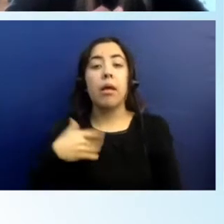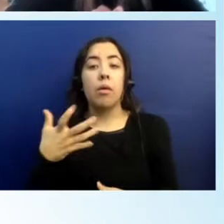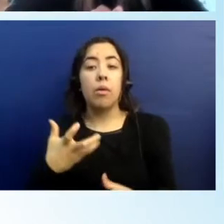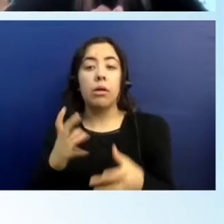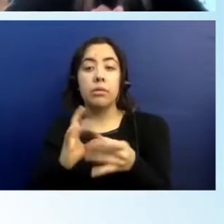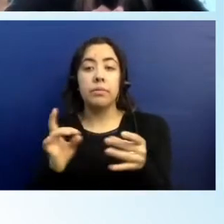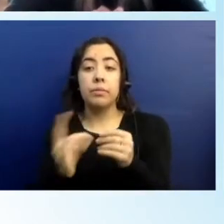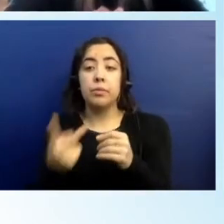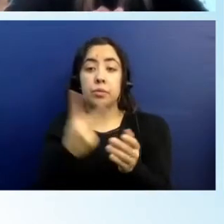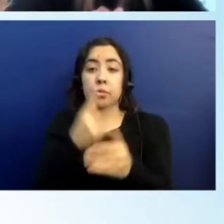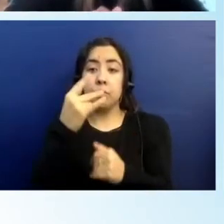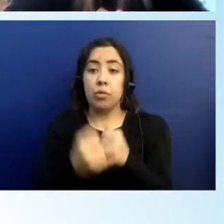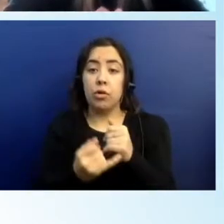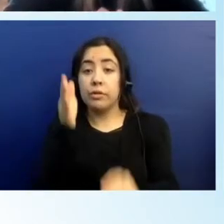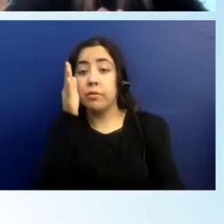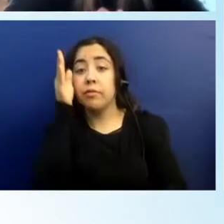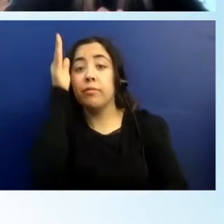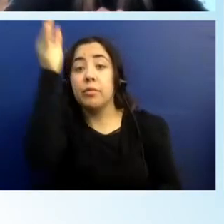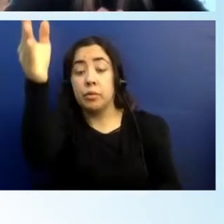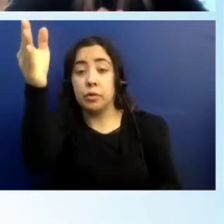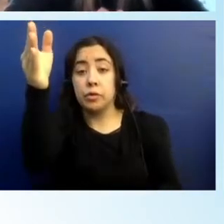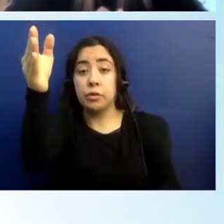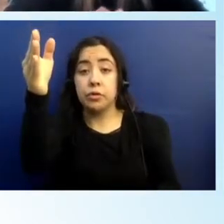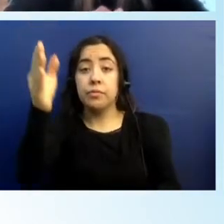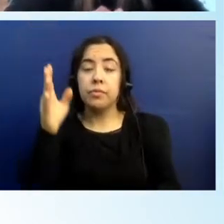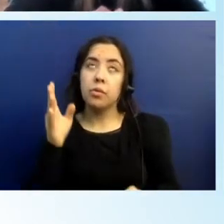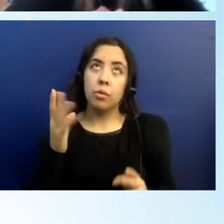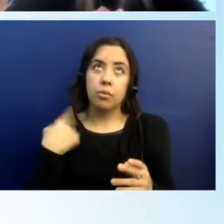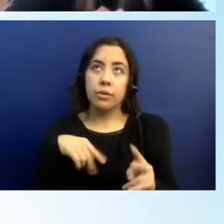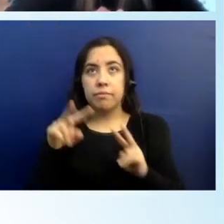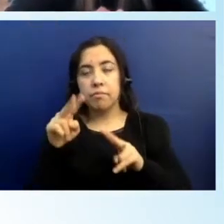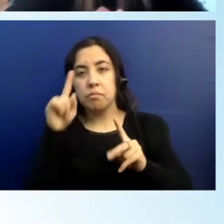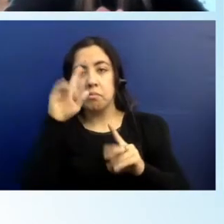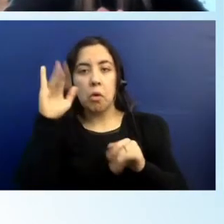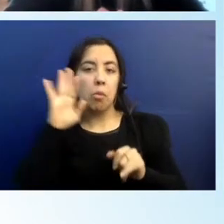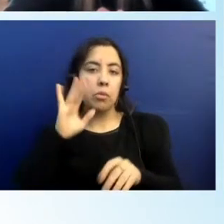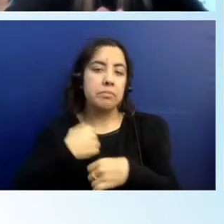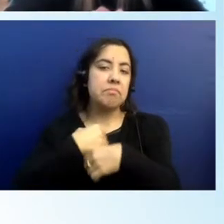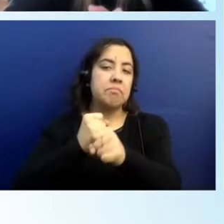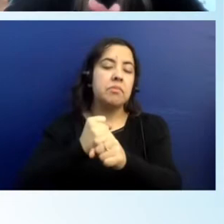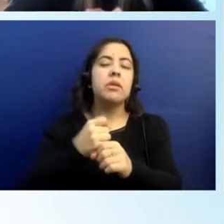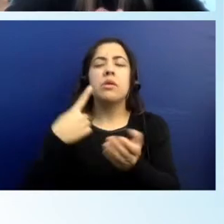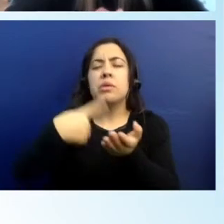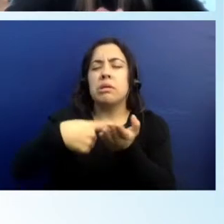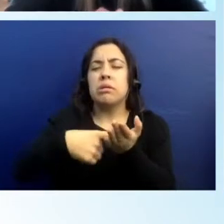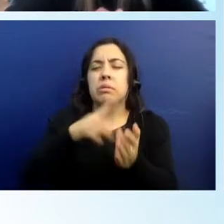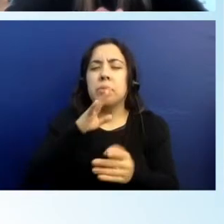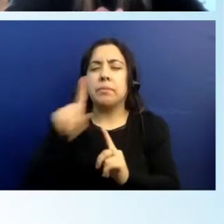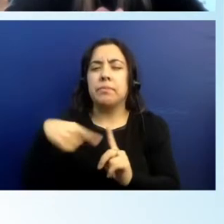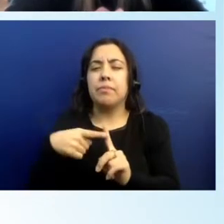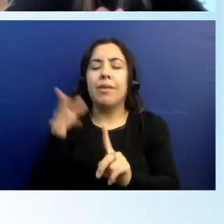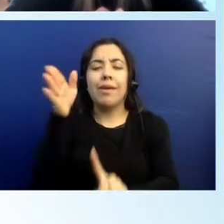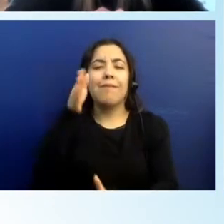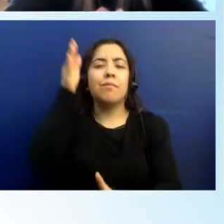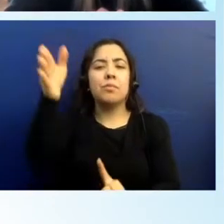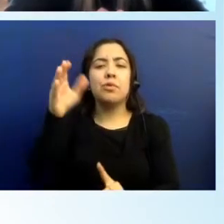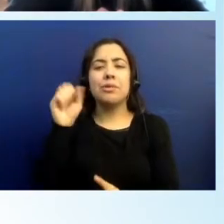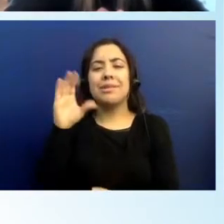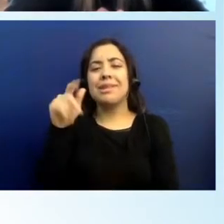to be created. When we talk about building a futurescape, you know, it takes a community. It takes,